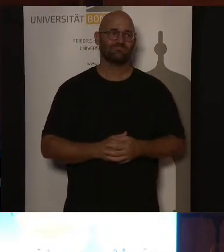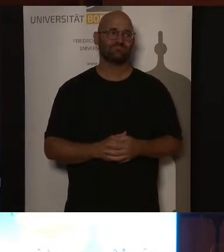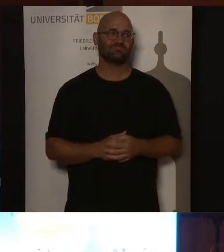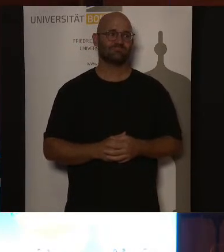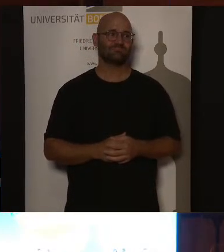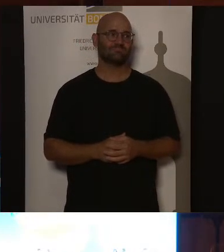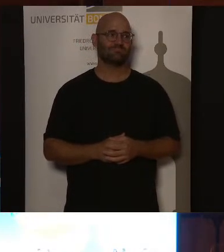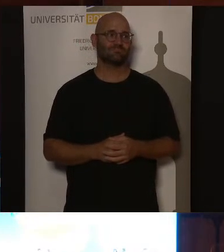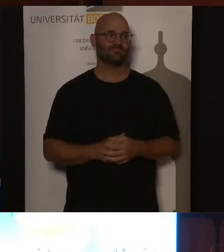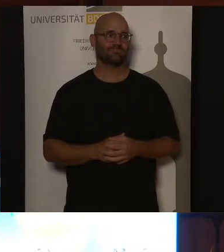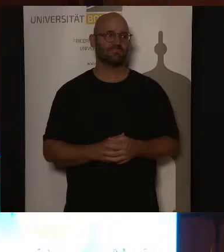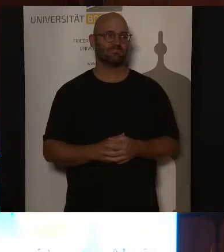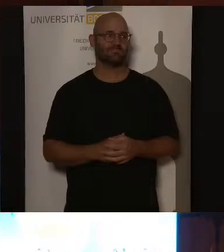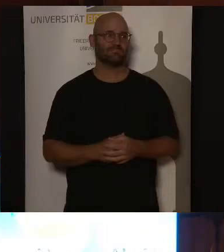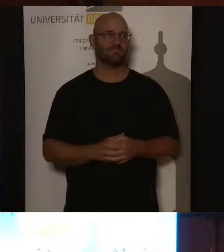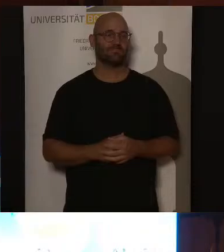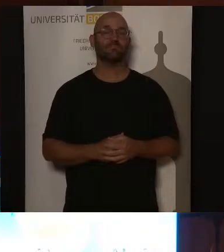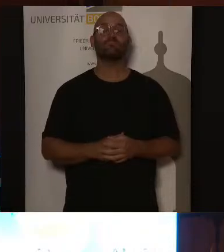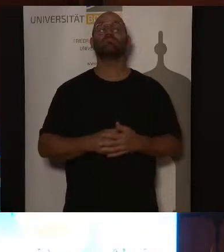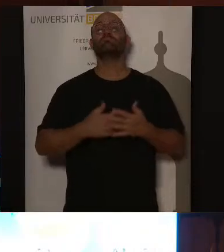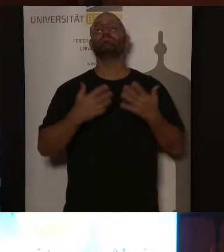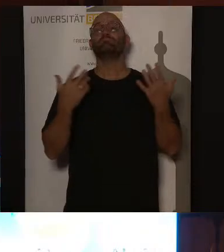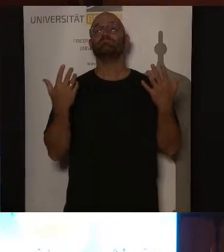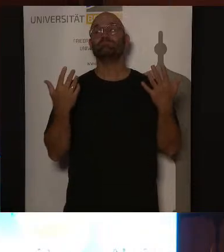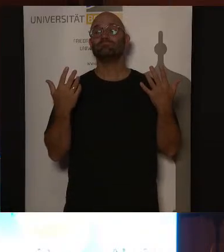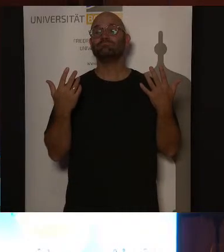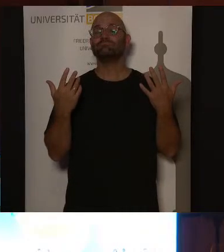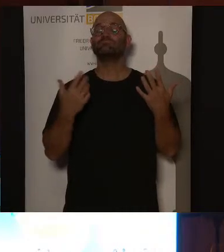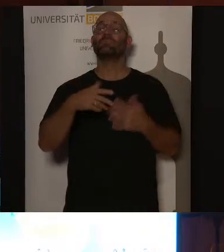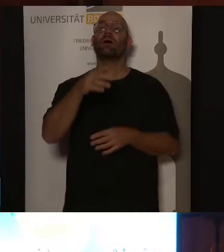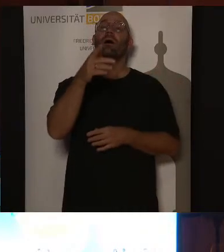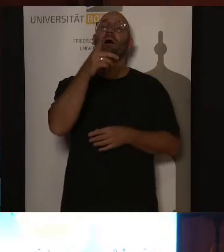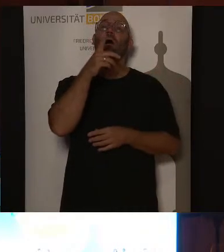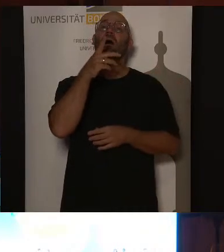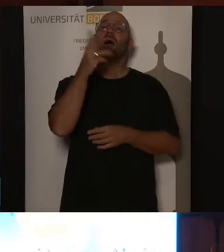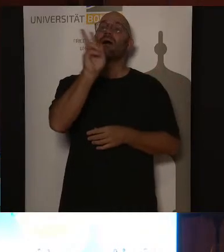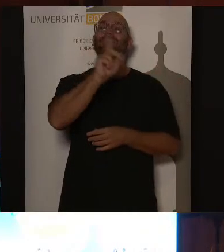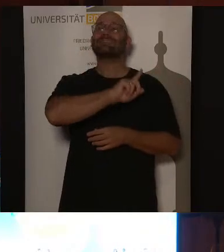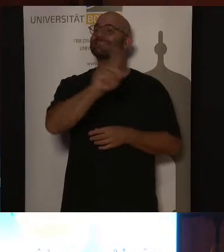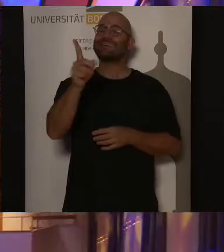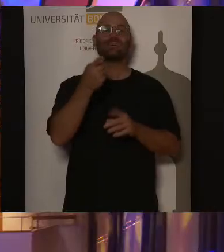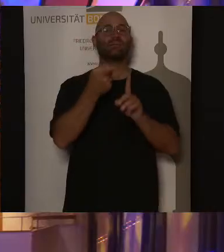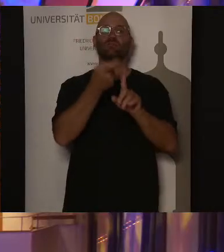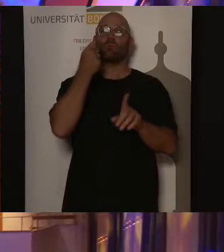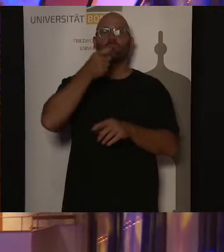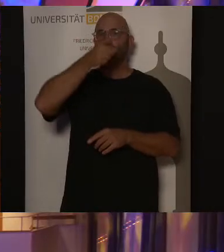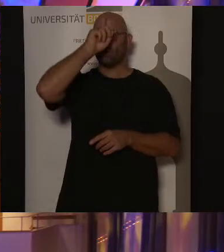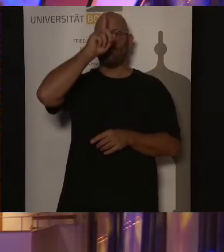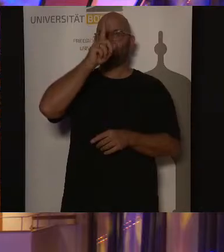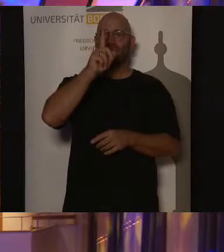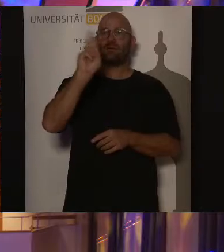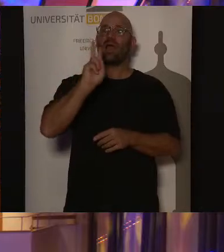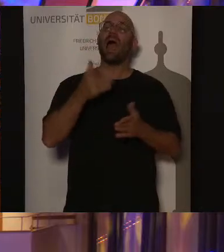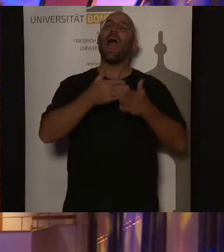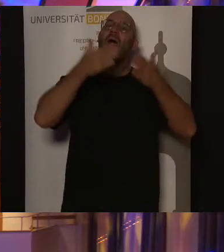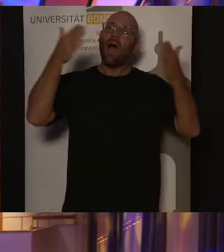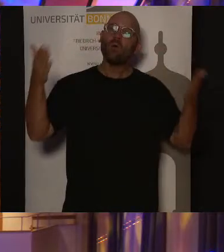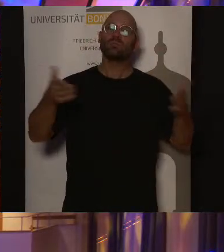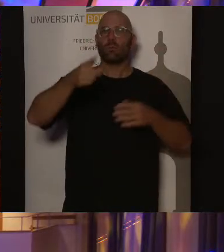regard? Welcome to everyone who is not from Germany. Can you raise your arms? Who is from outside